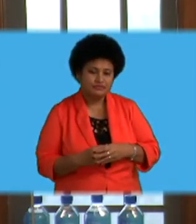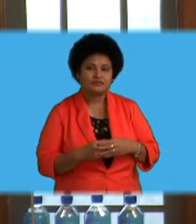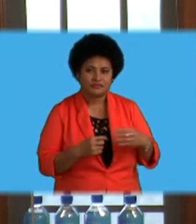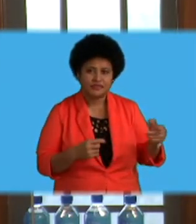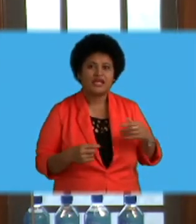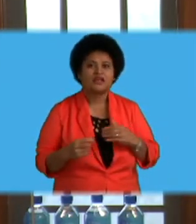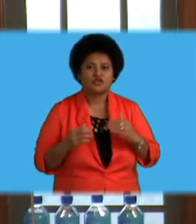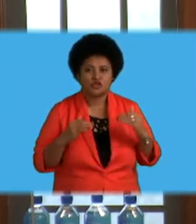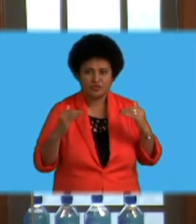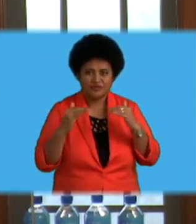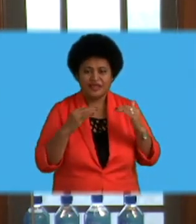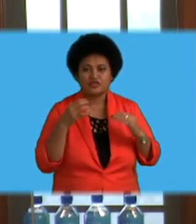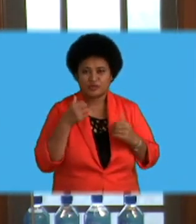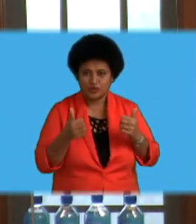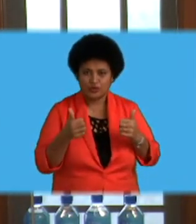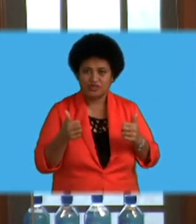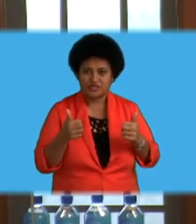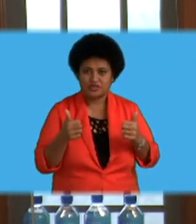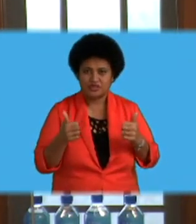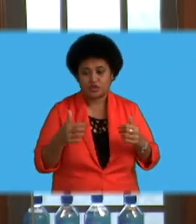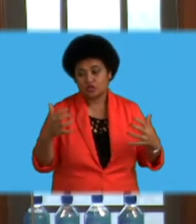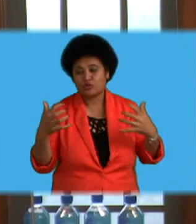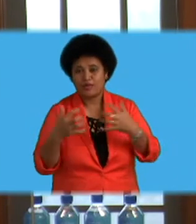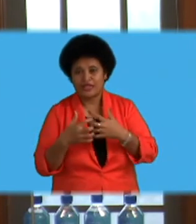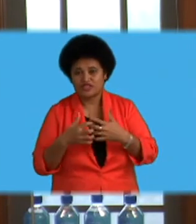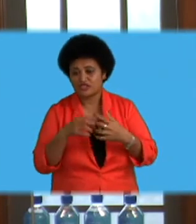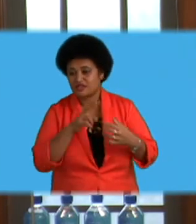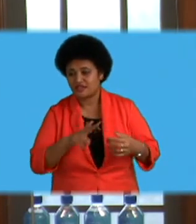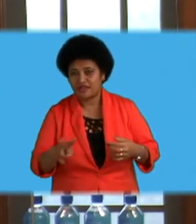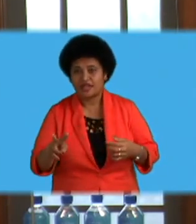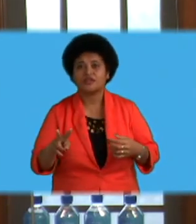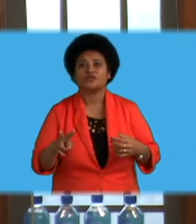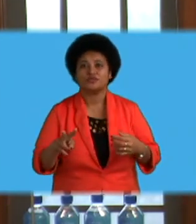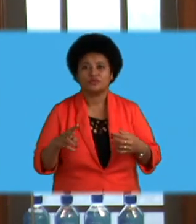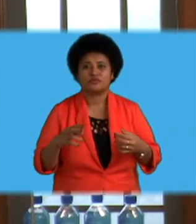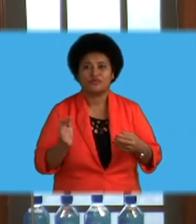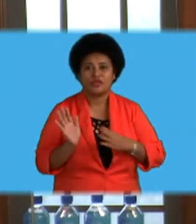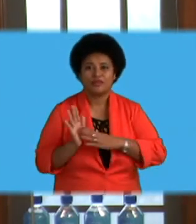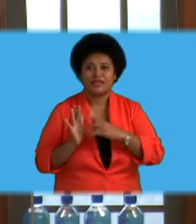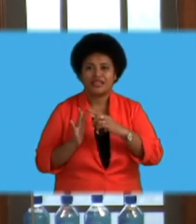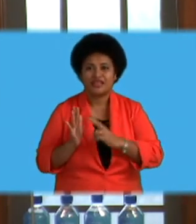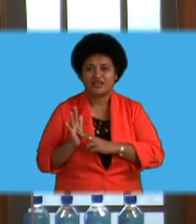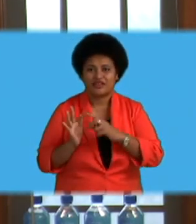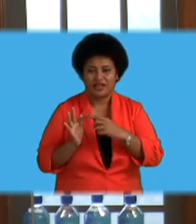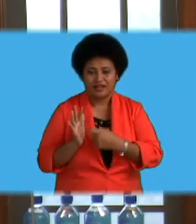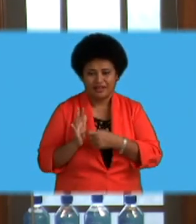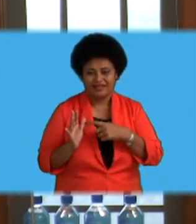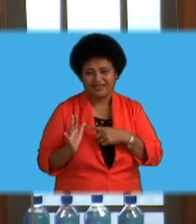compensation to the value of the mineral that has been exploited.